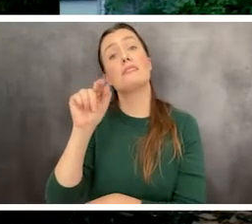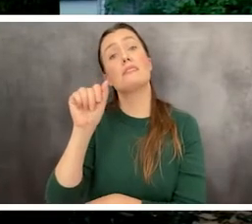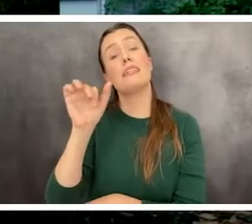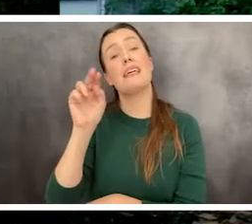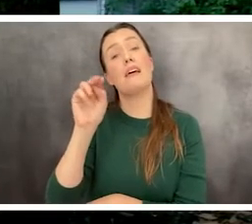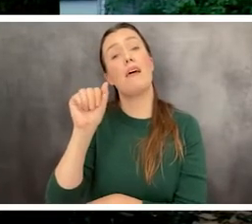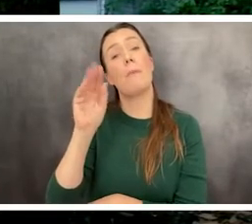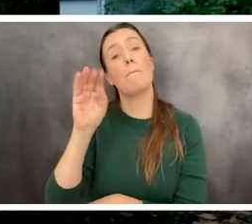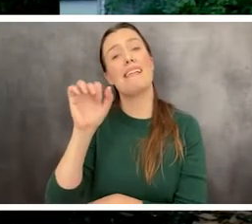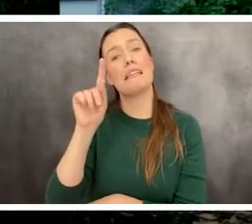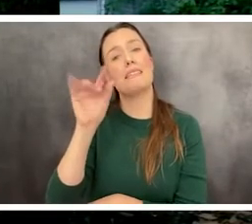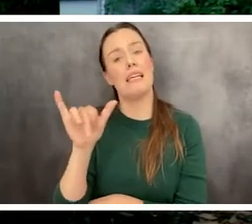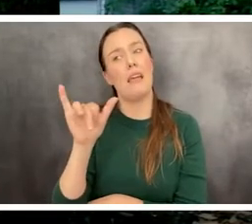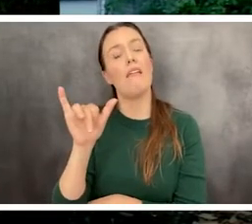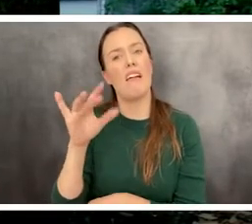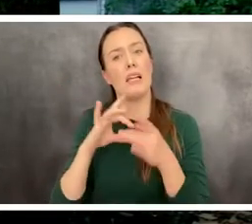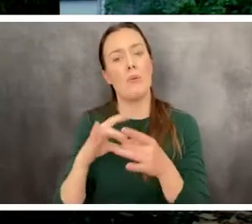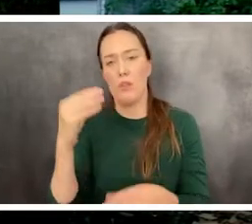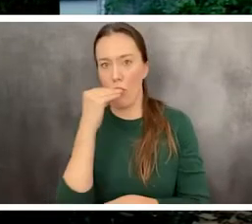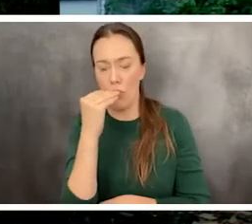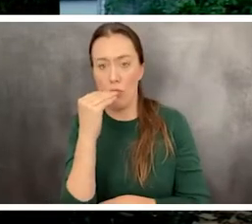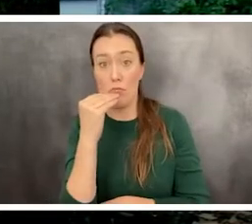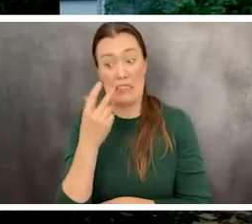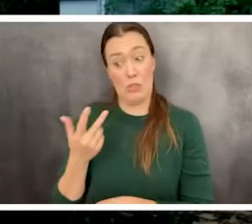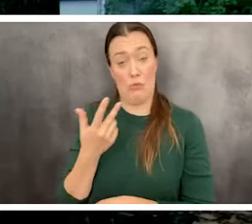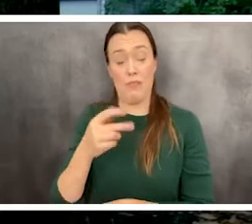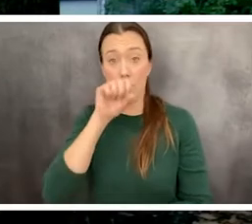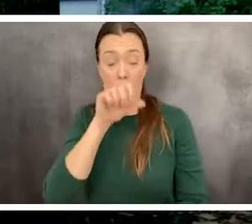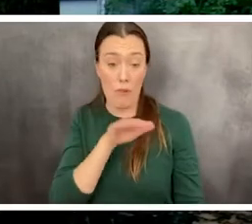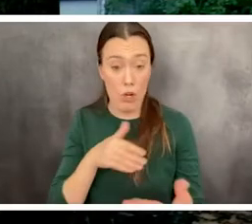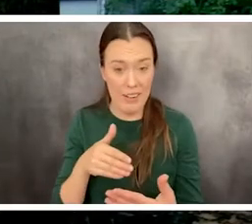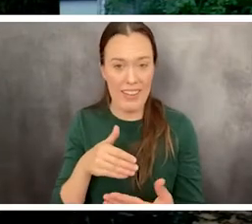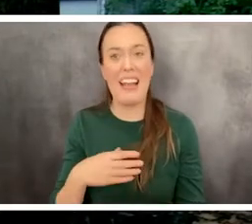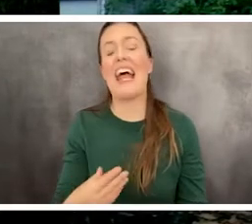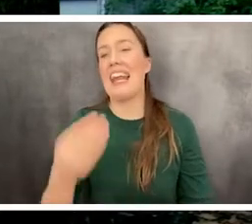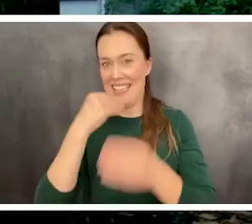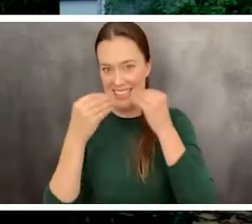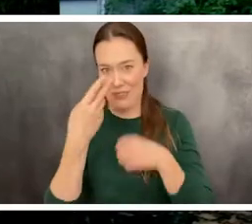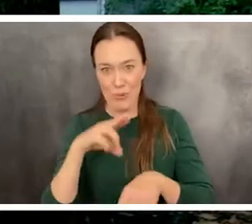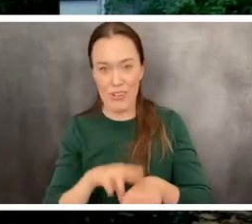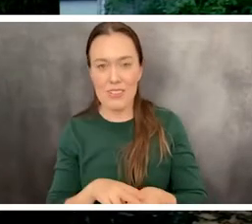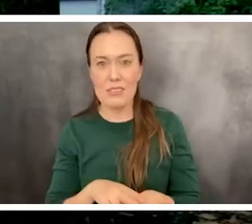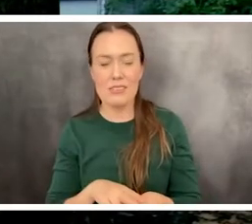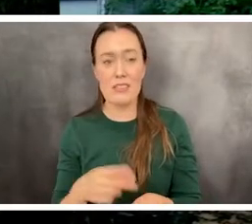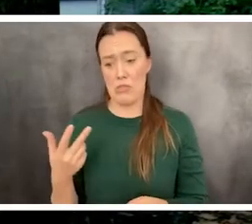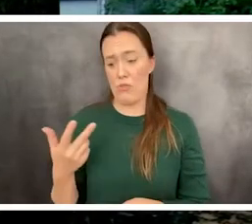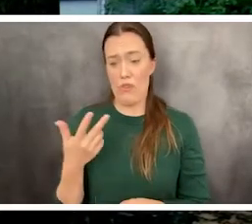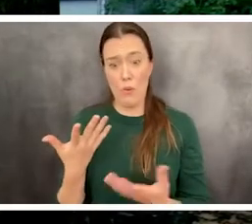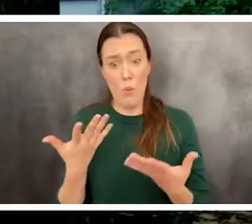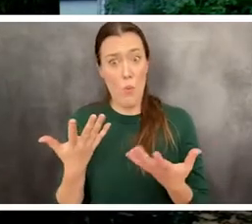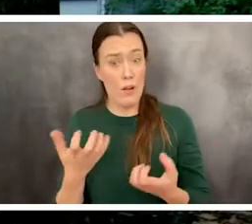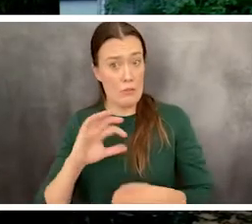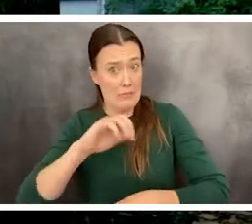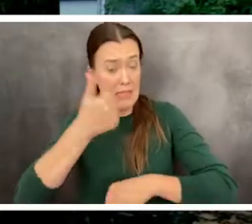do we bring that to the table, because all of us love to cook and we all love to eat. Mm-hmm. And we wanted to try